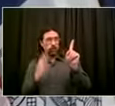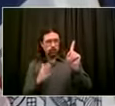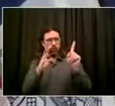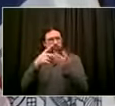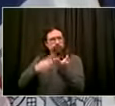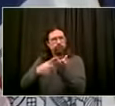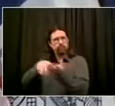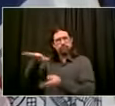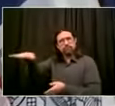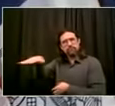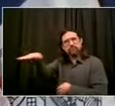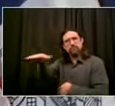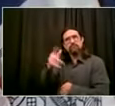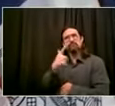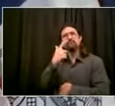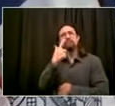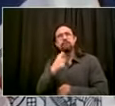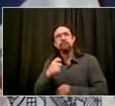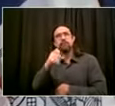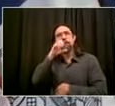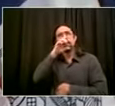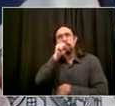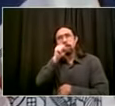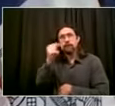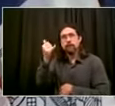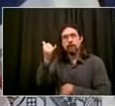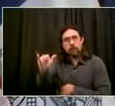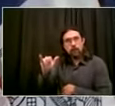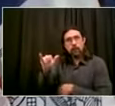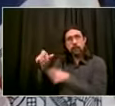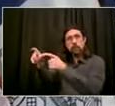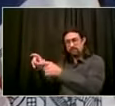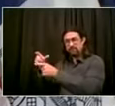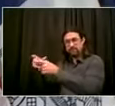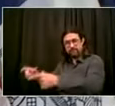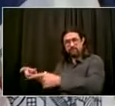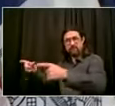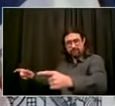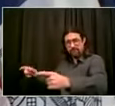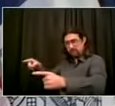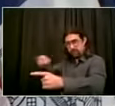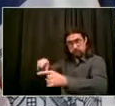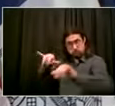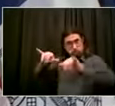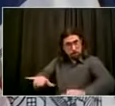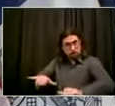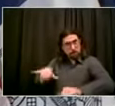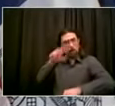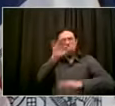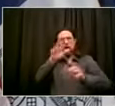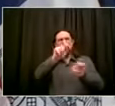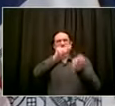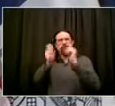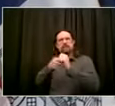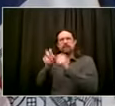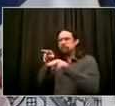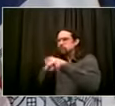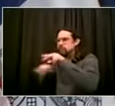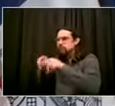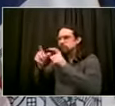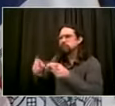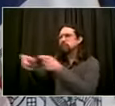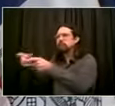Look, we are also waiting to get the final word from the state, but we're hopeful about Central Queens. Obviously, we have to look at data every single